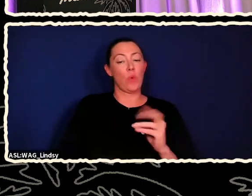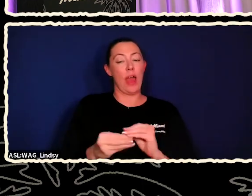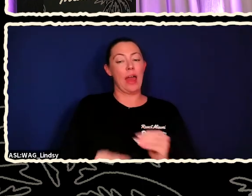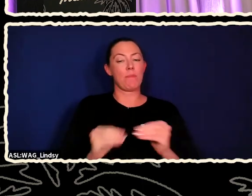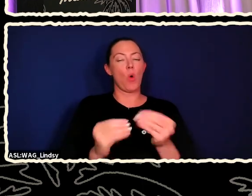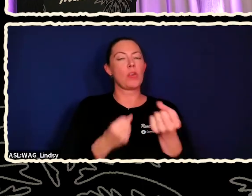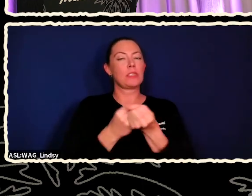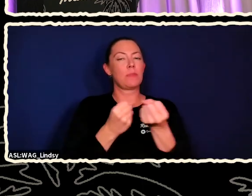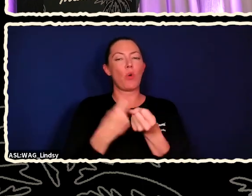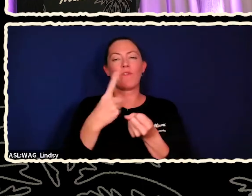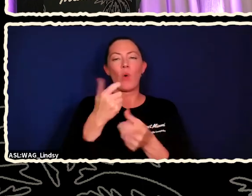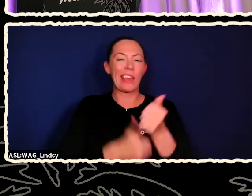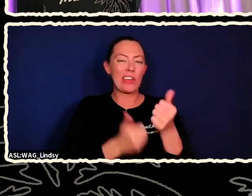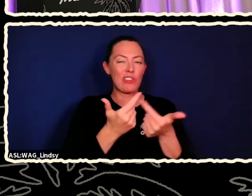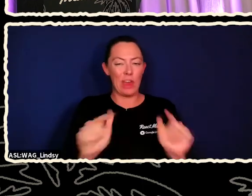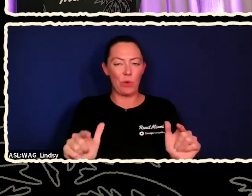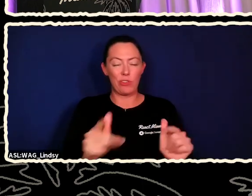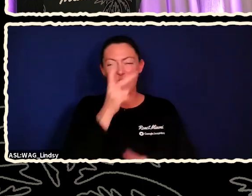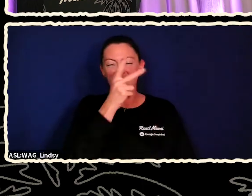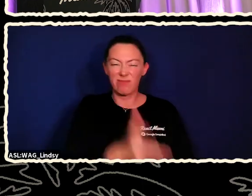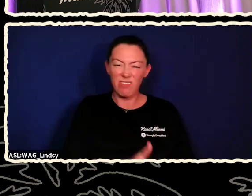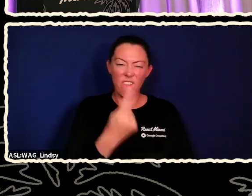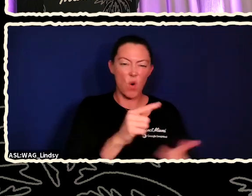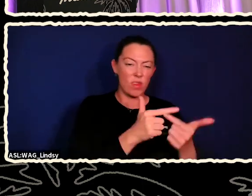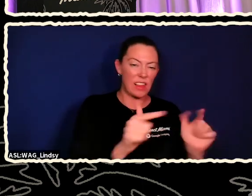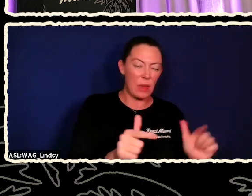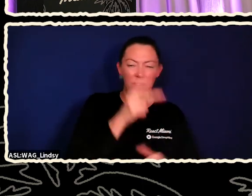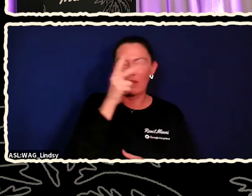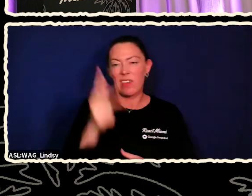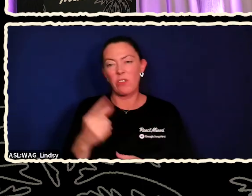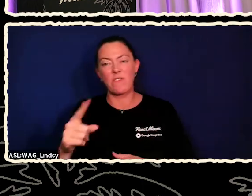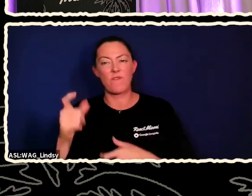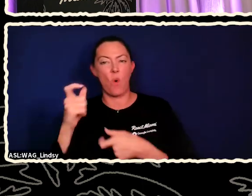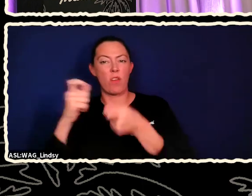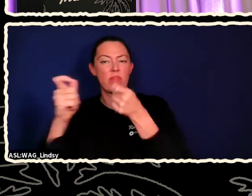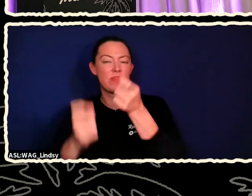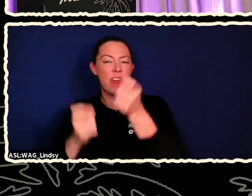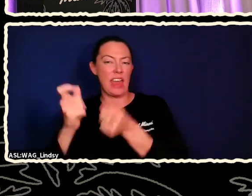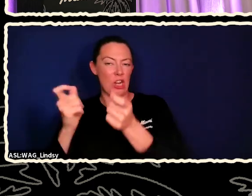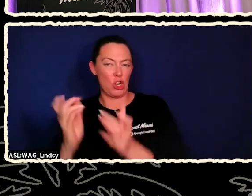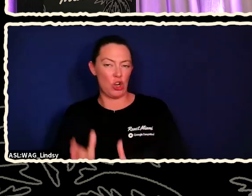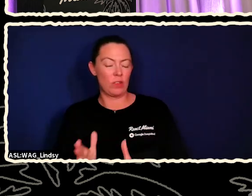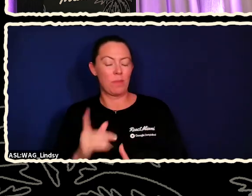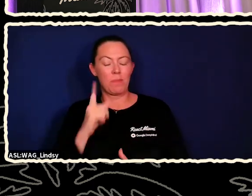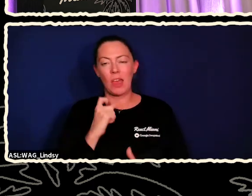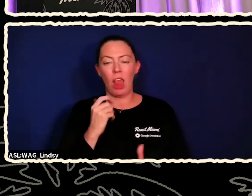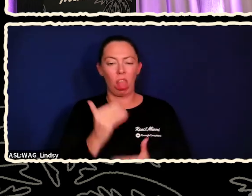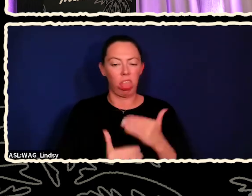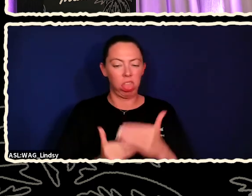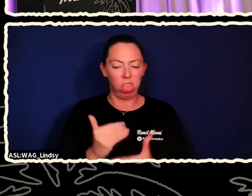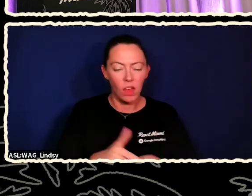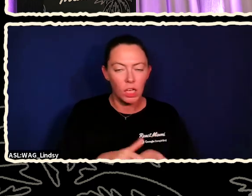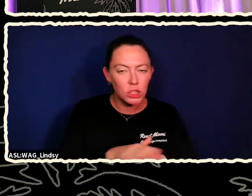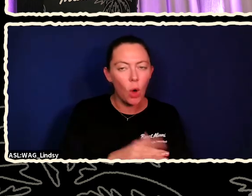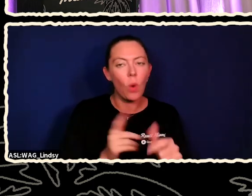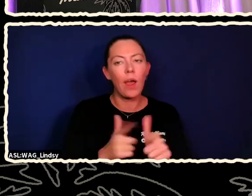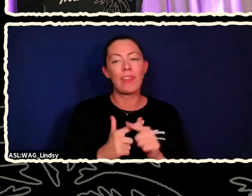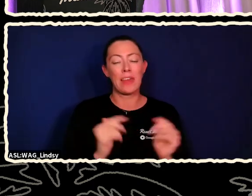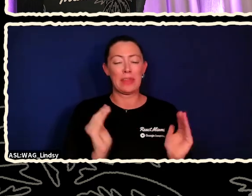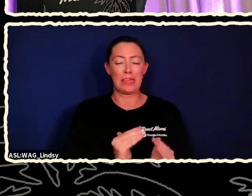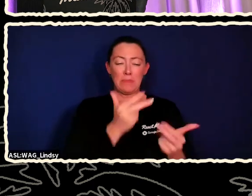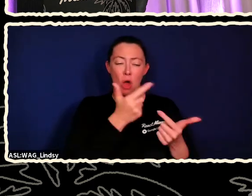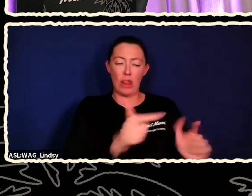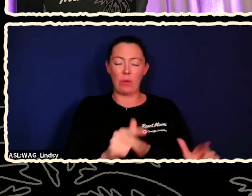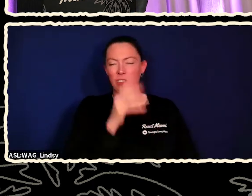It was terrible for the languages, and it was terrible for the editors. Feature coverage was inconsistent, development was slow, and smaller languages were basically ignored.